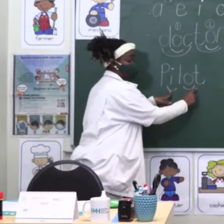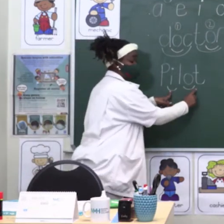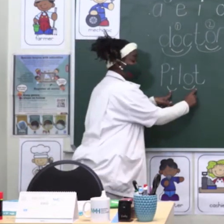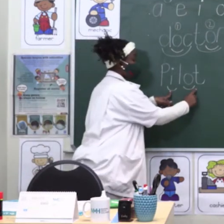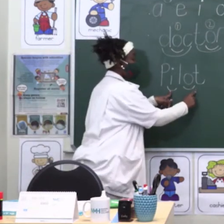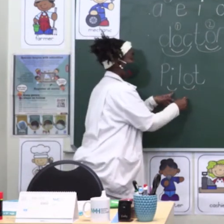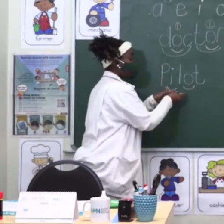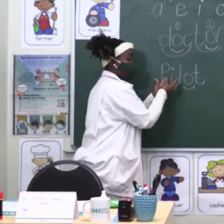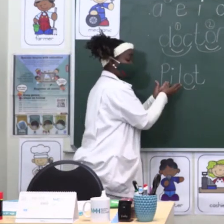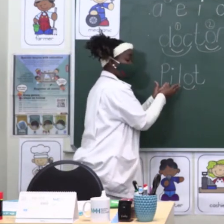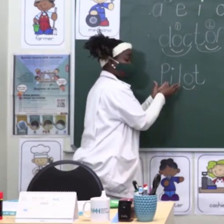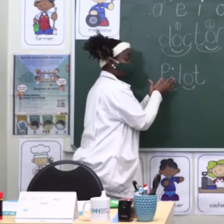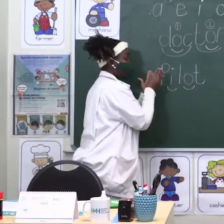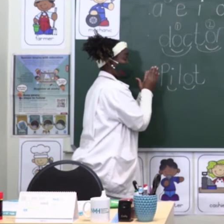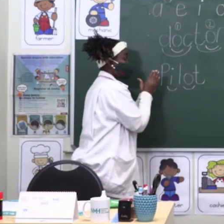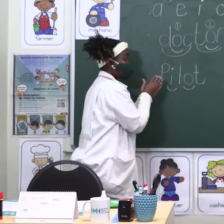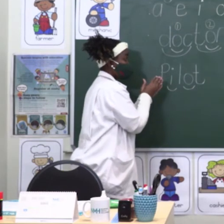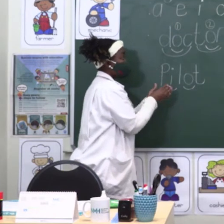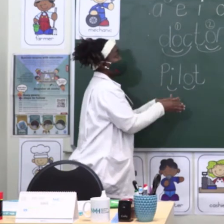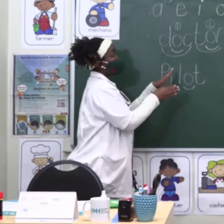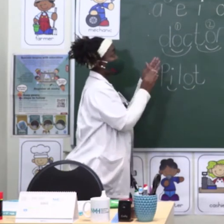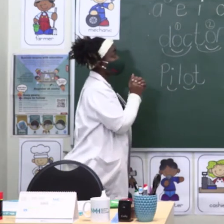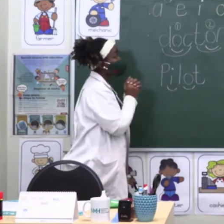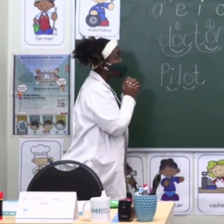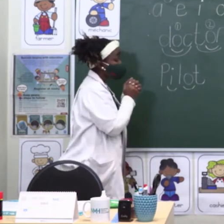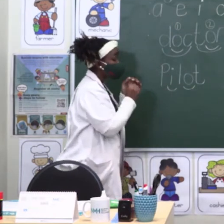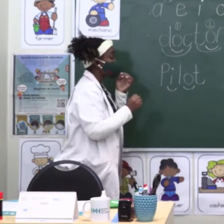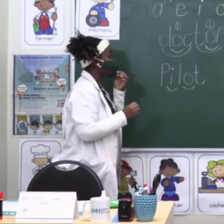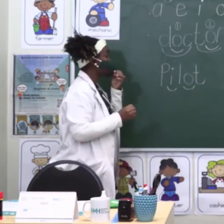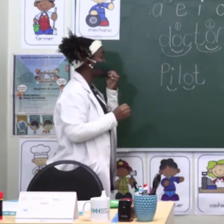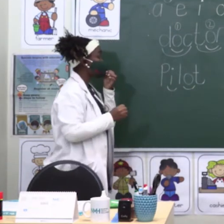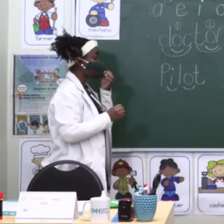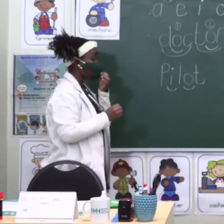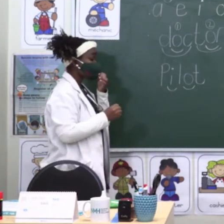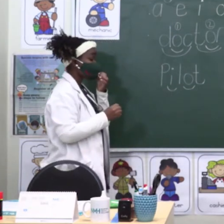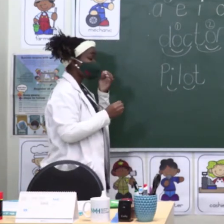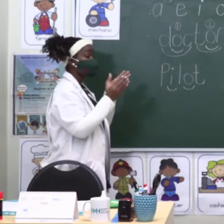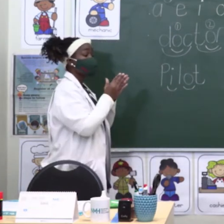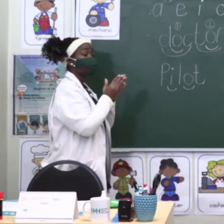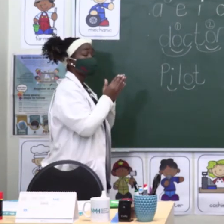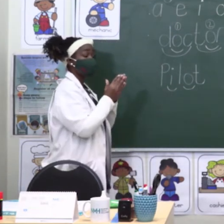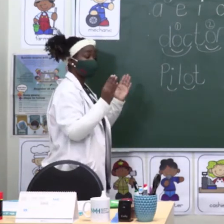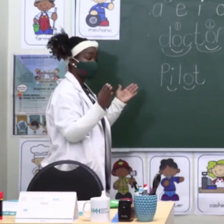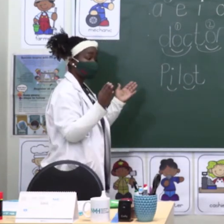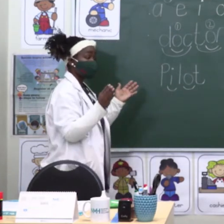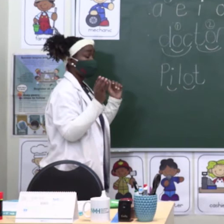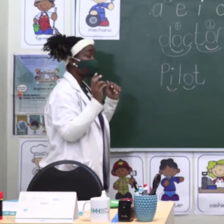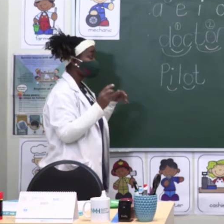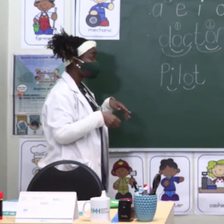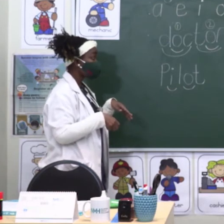vowel sounds. We move inwards, and where we find the 2 consonants standing next to each other, that's where we